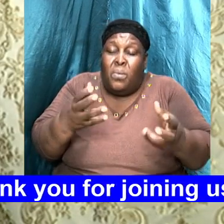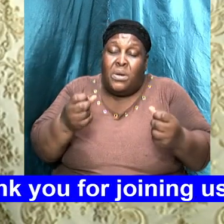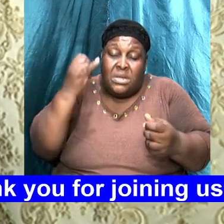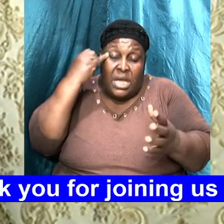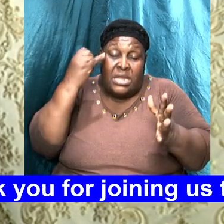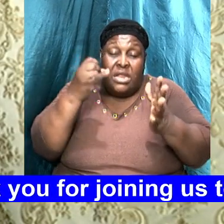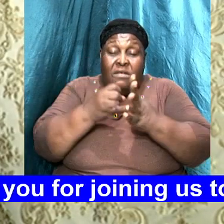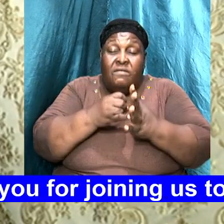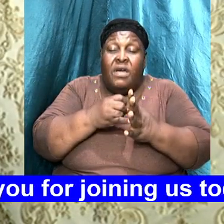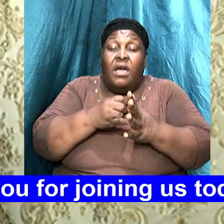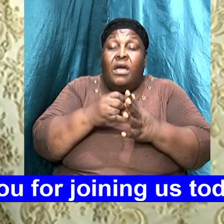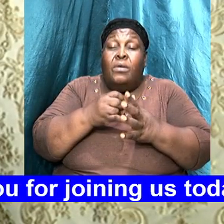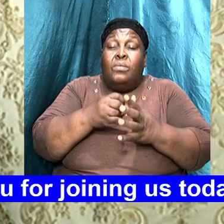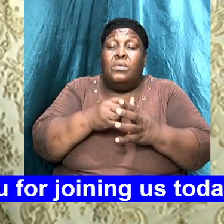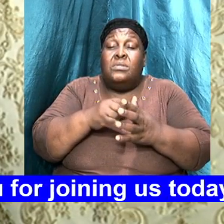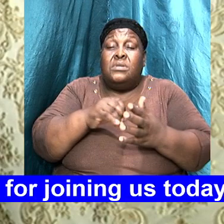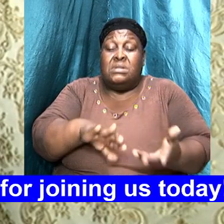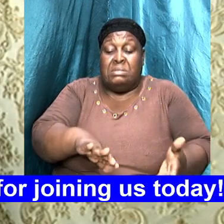ascension.